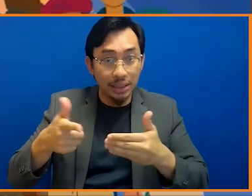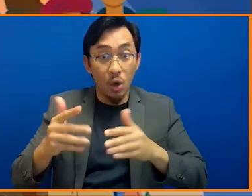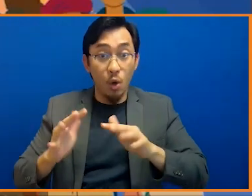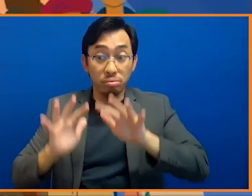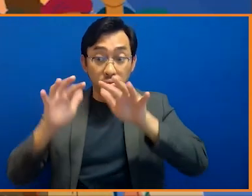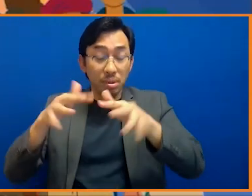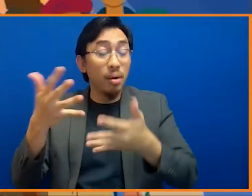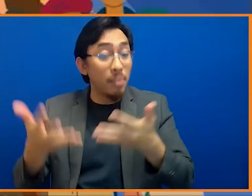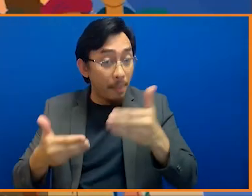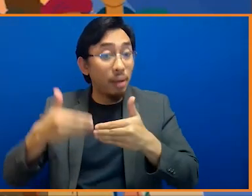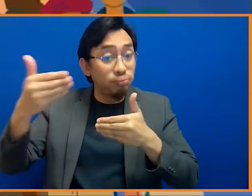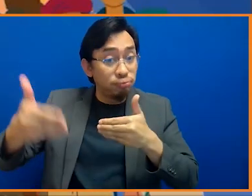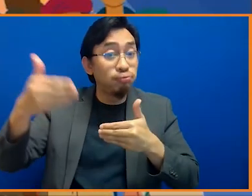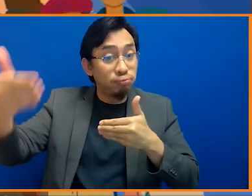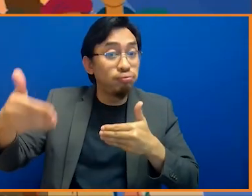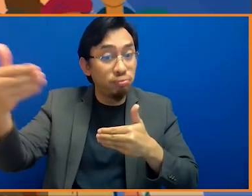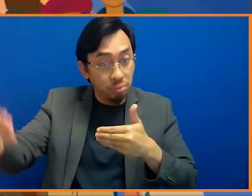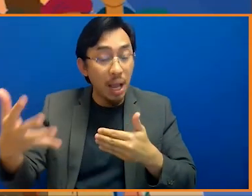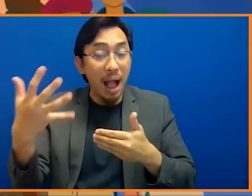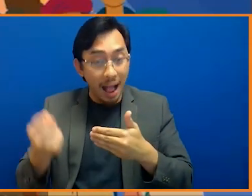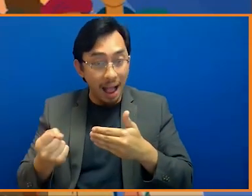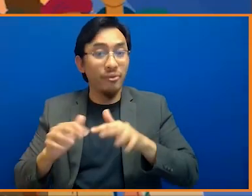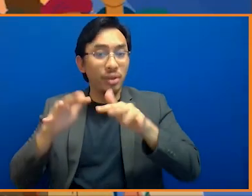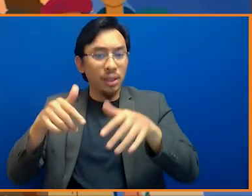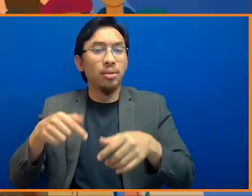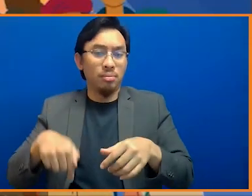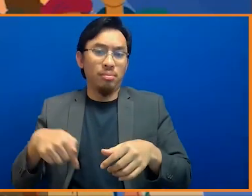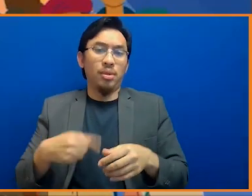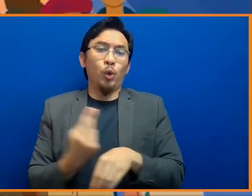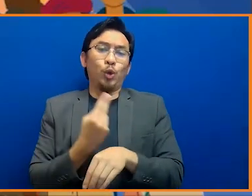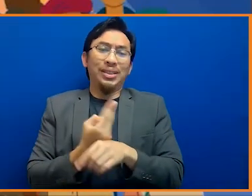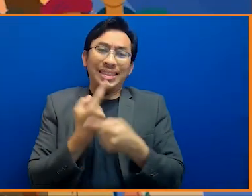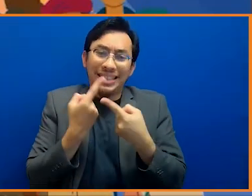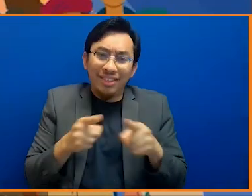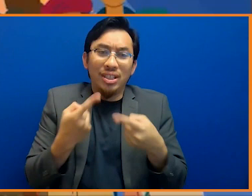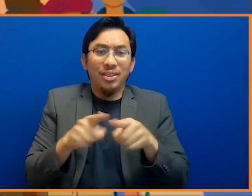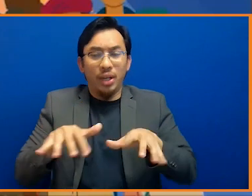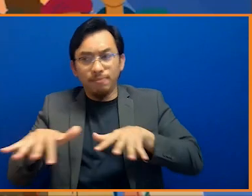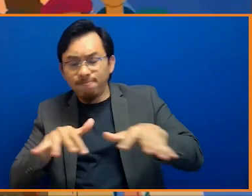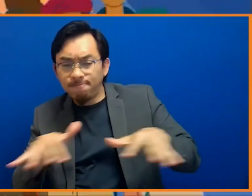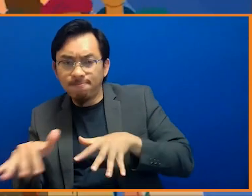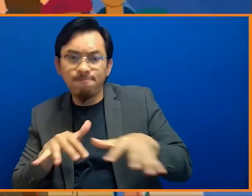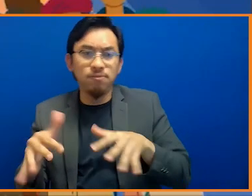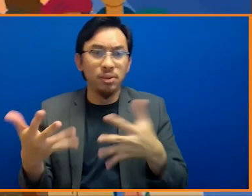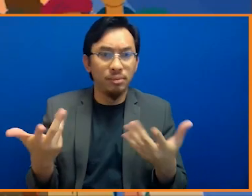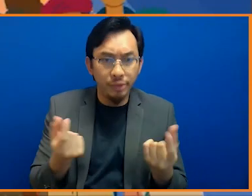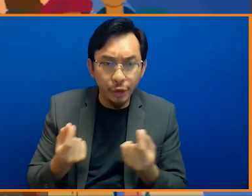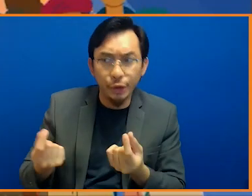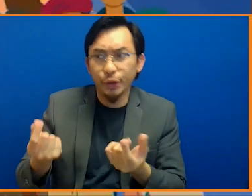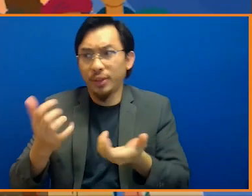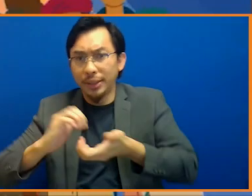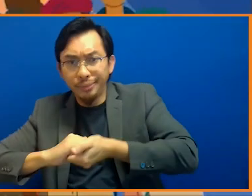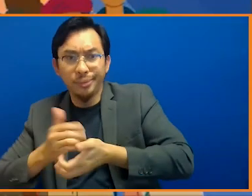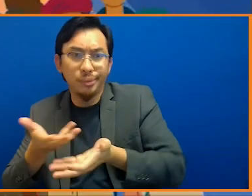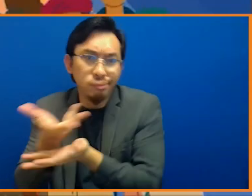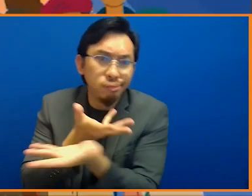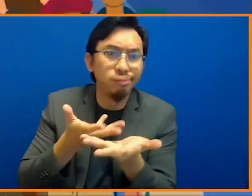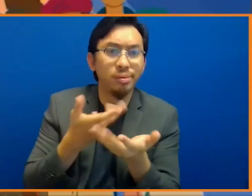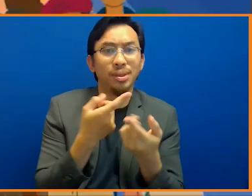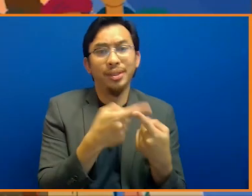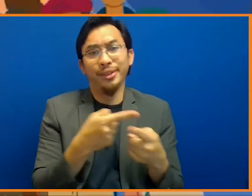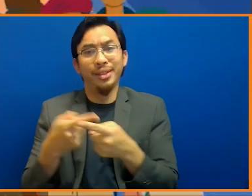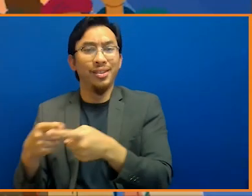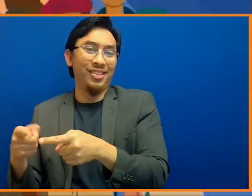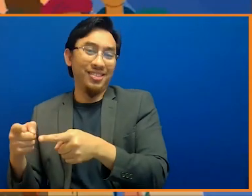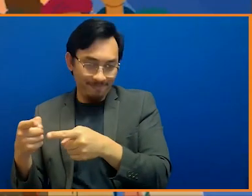tsunami may repeat itself with the very mechanism and magnitude at unknown period, like the one that I shown to you, the